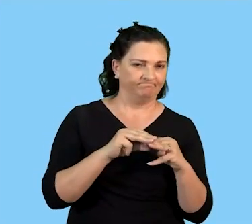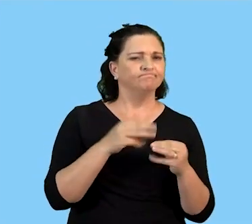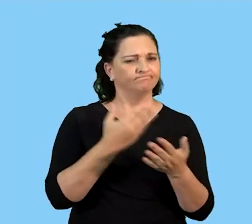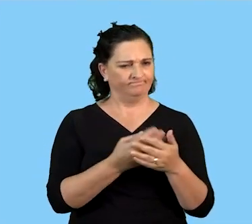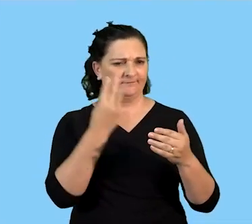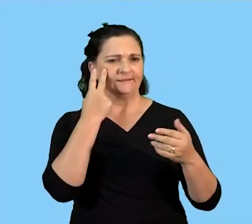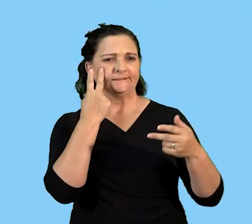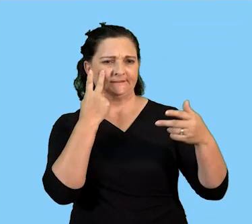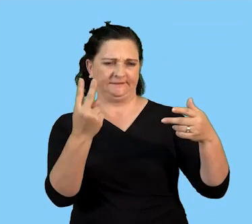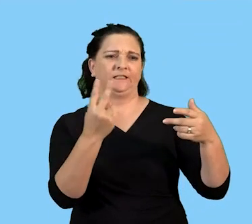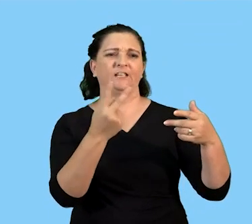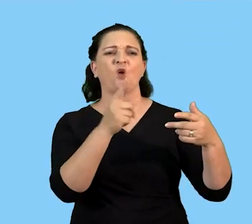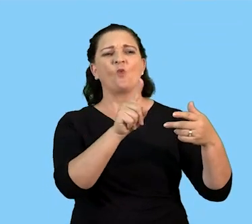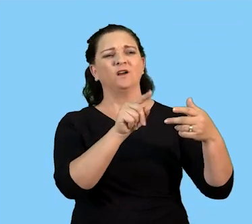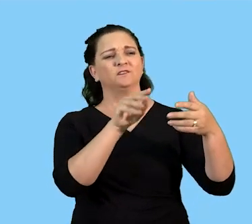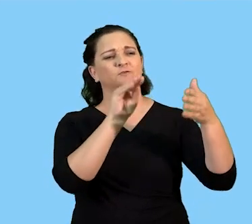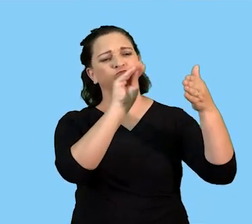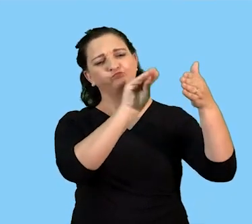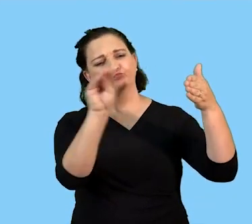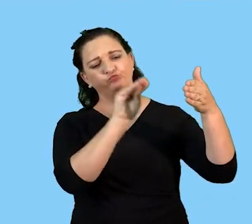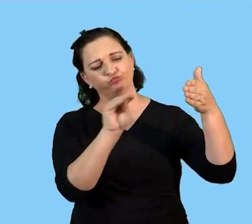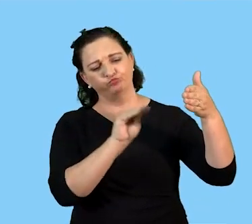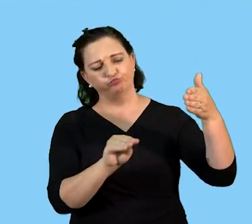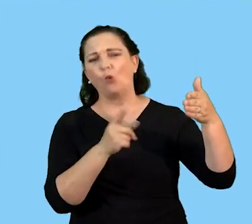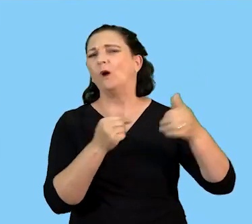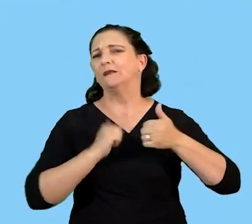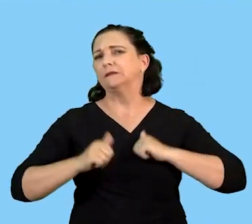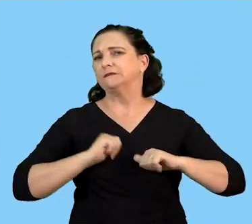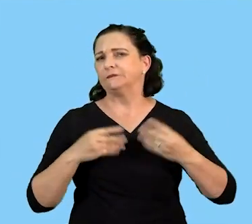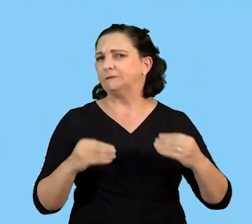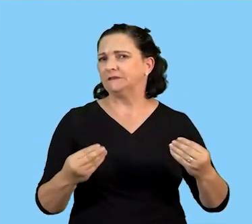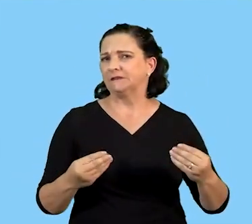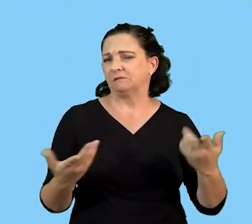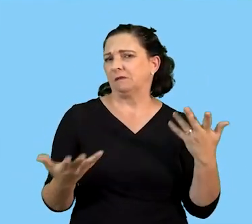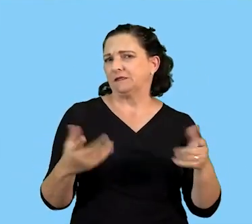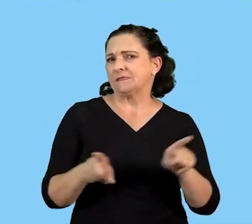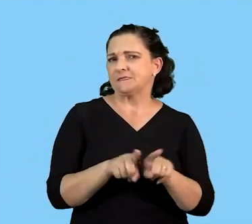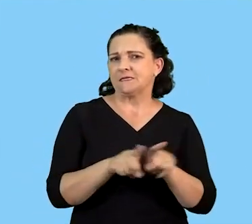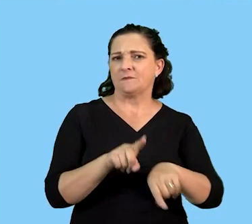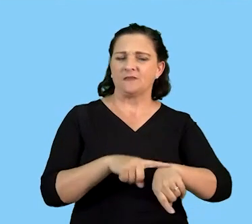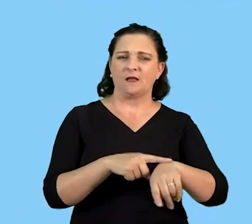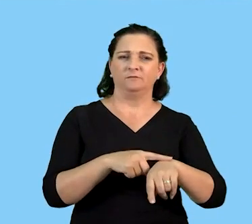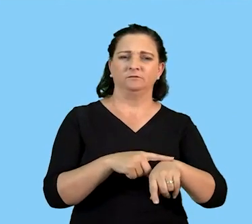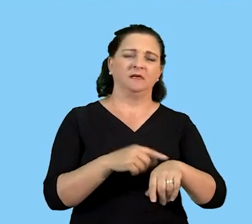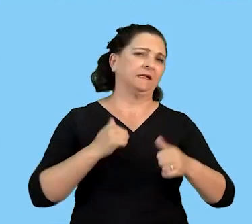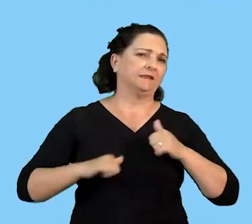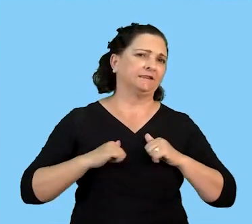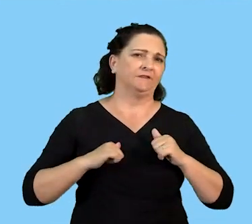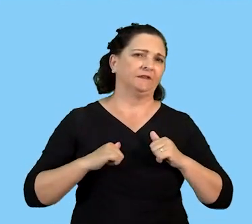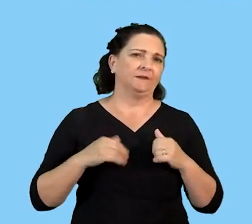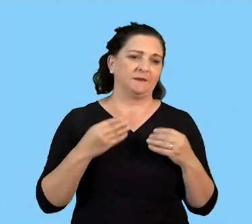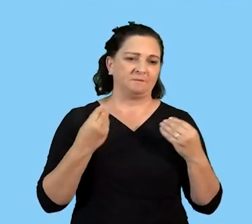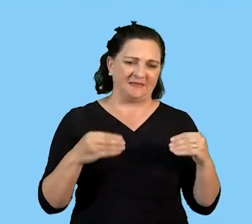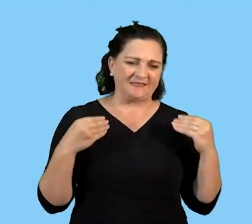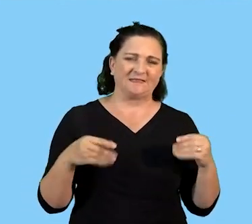which activities run concurrently. So managers and team members, they can see that which